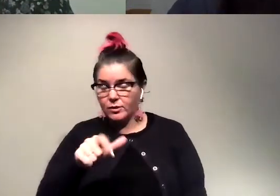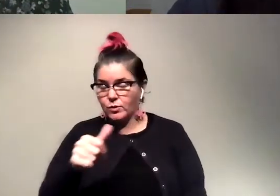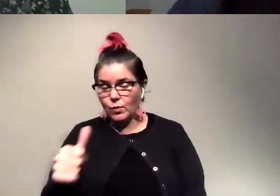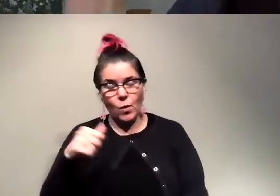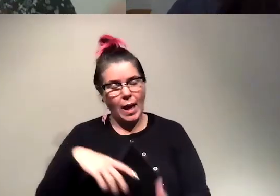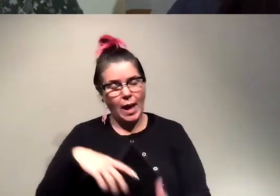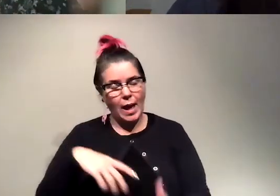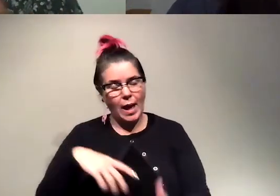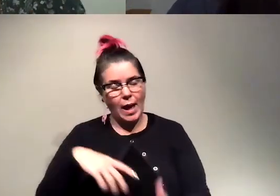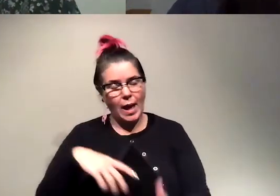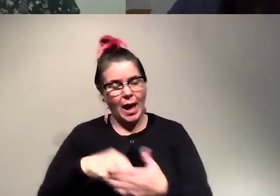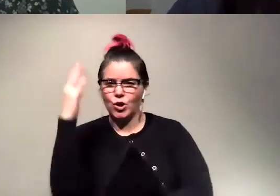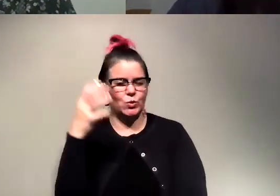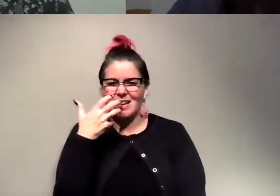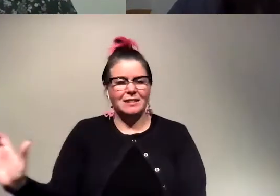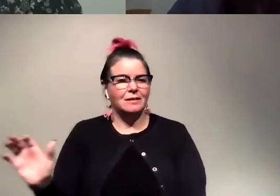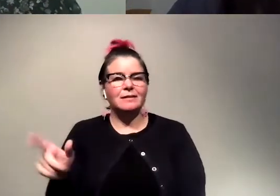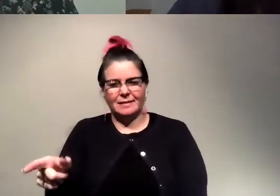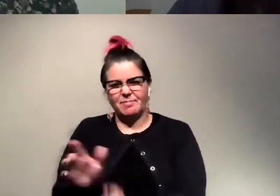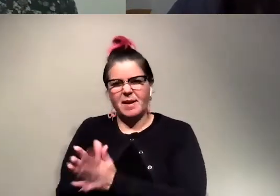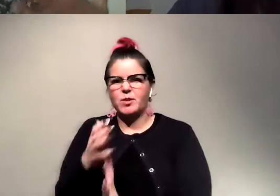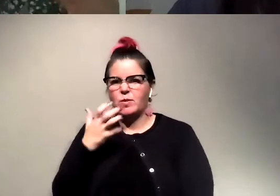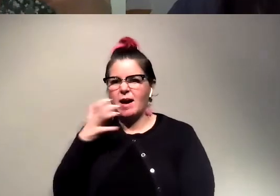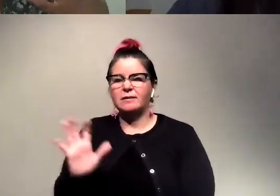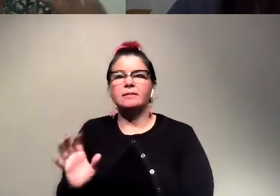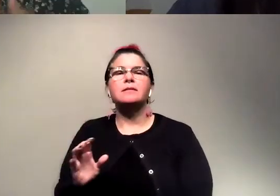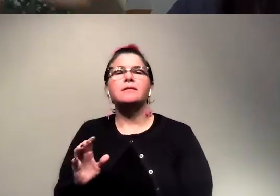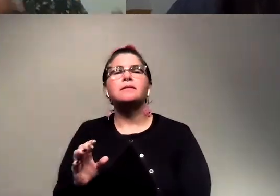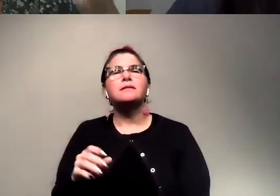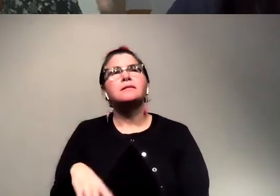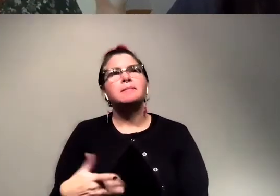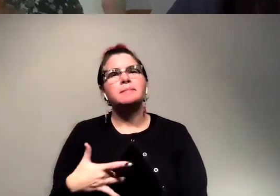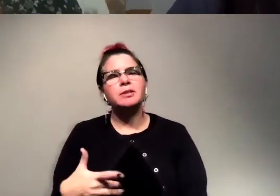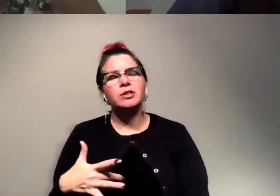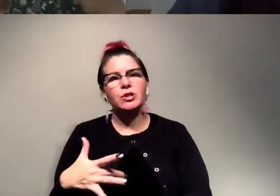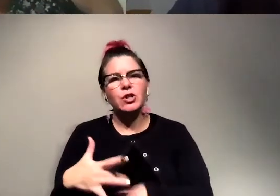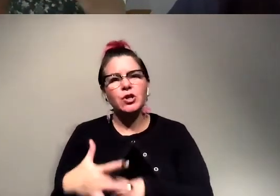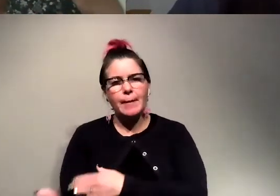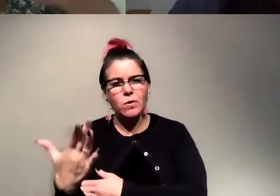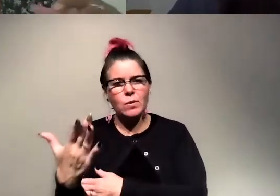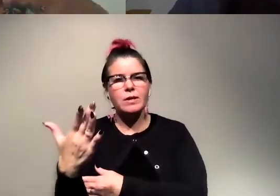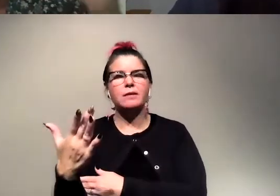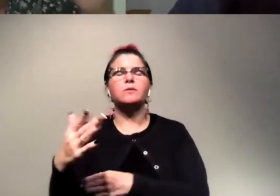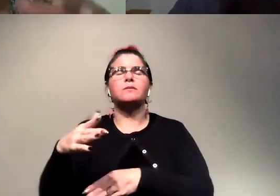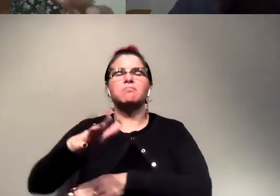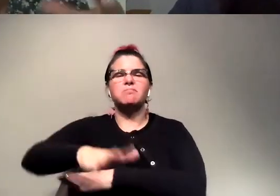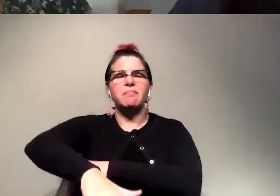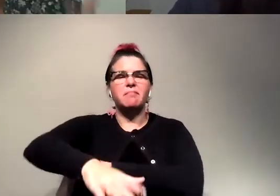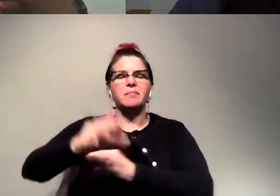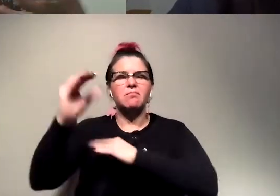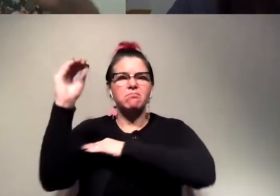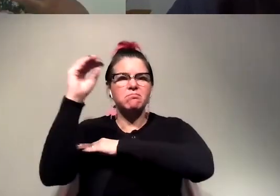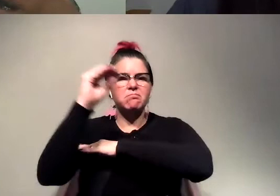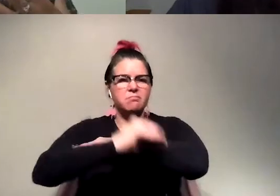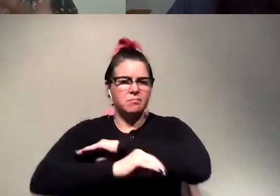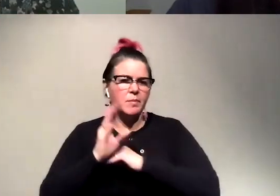that's too hot. Even they get too hot. So they'll be out sometime like earlier in the morning, or they'll be out later in the day when the sun is setting, but